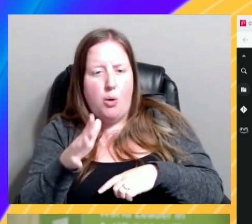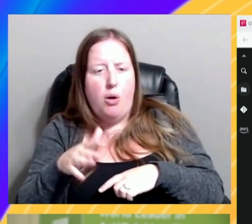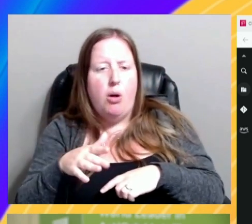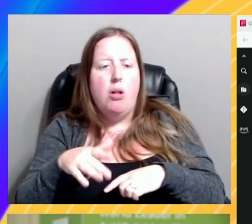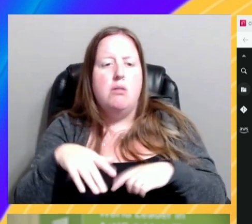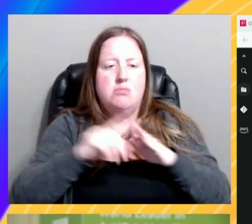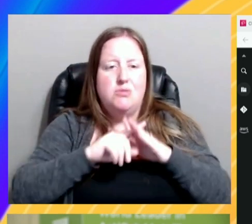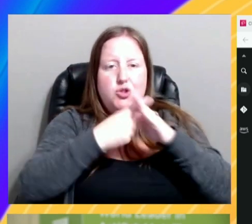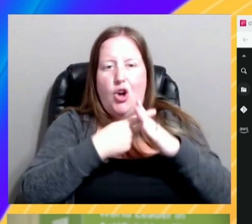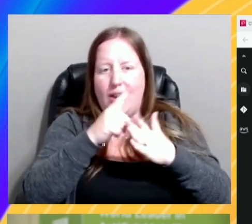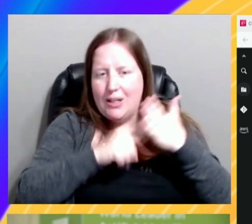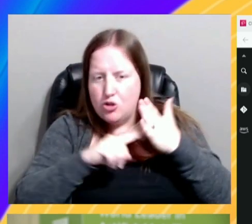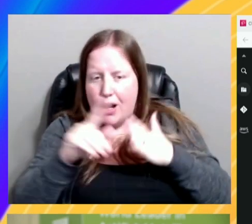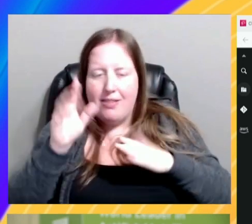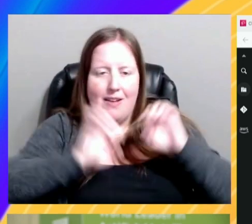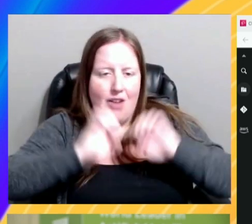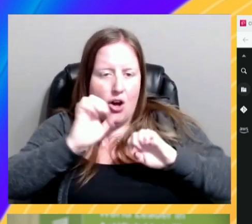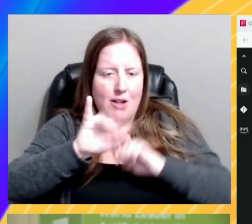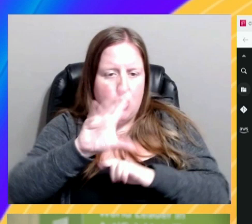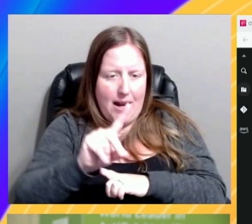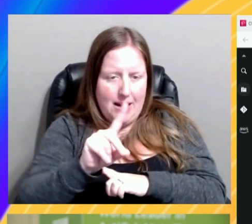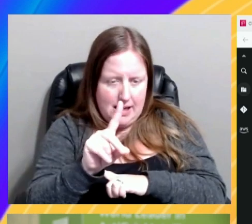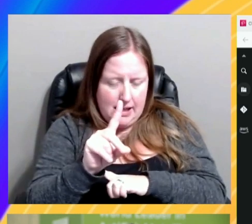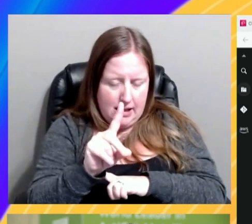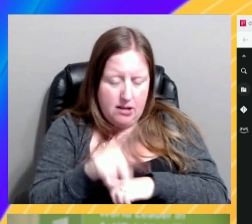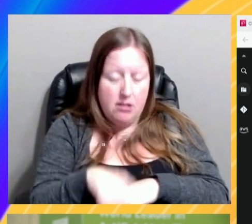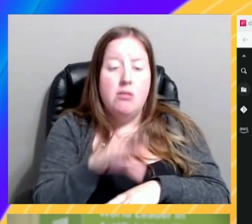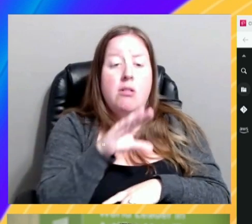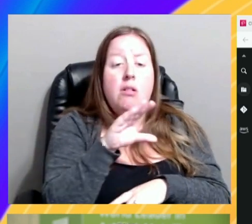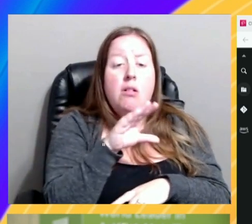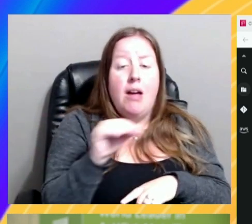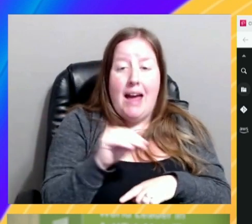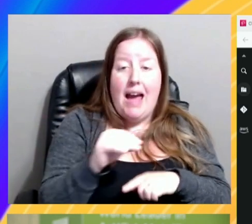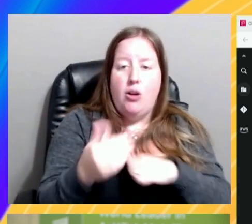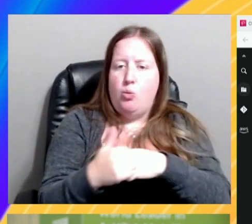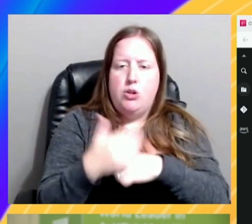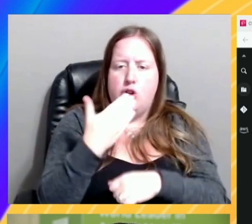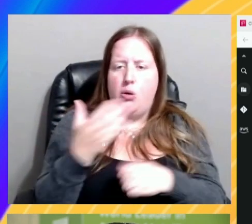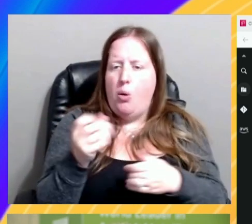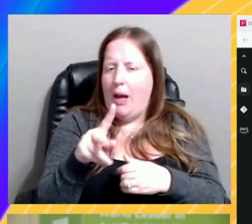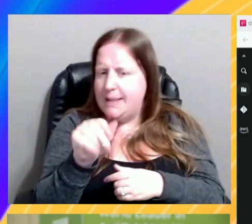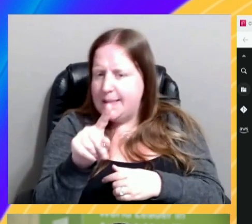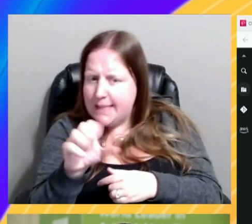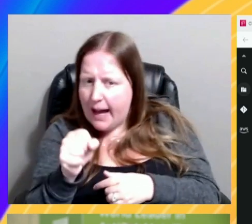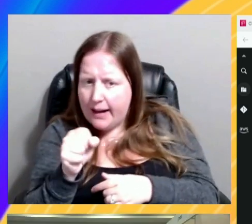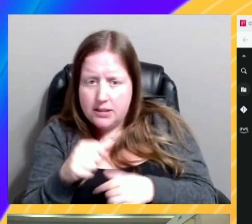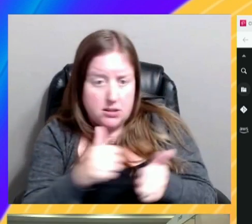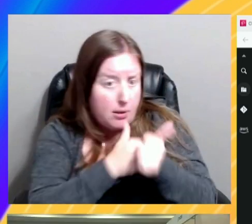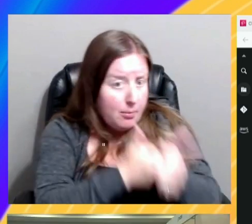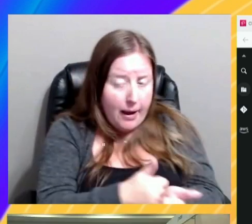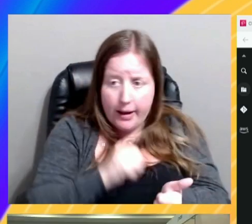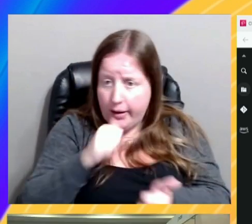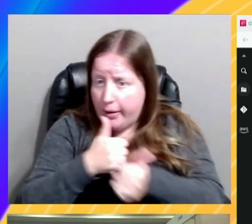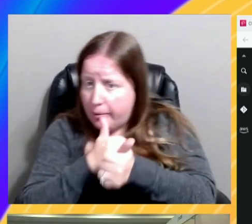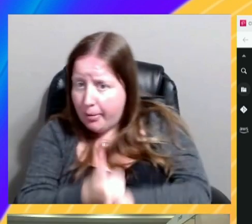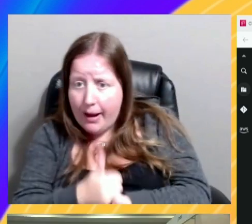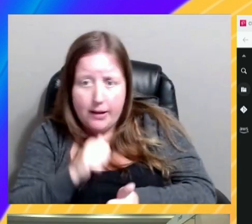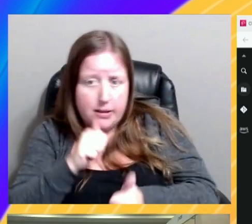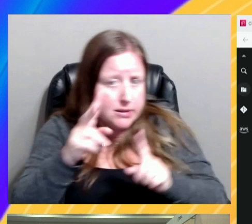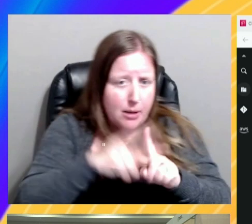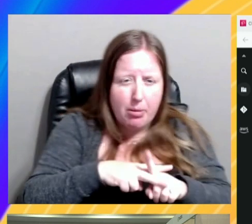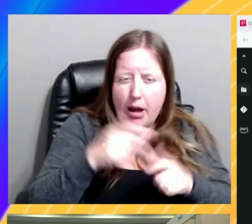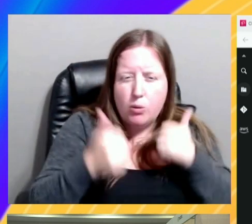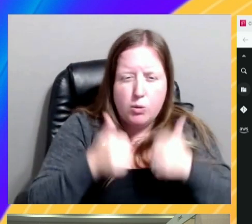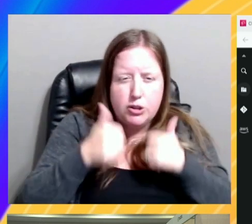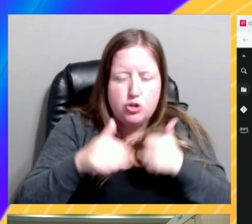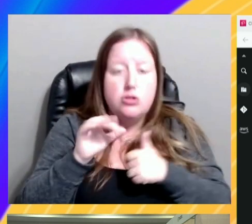that evaluation ID and basically return what was the status. Was it compliant, non-compliant, not applicable? Okay. And then basically, based